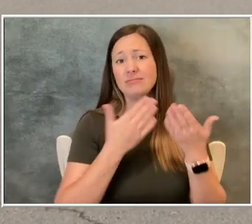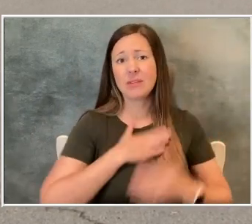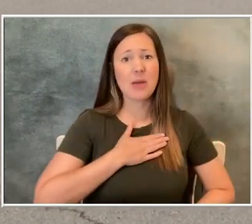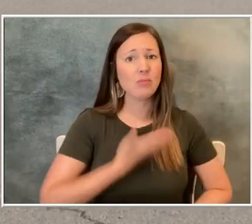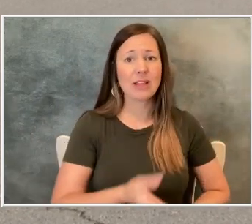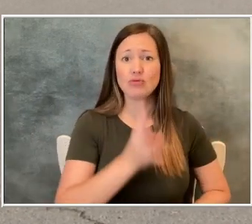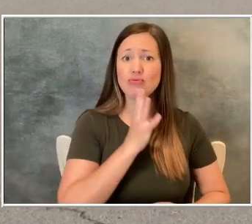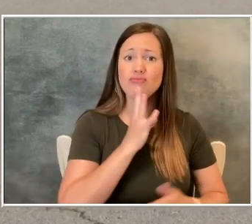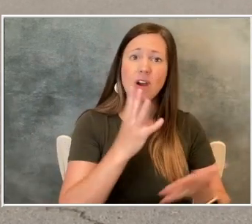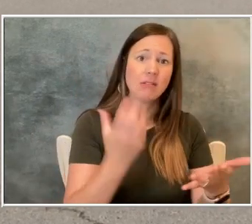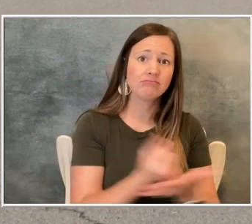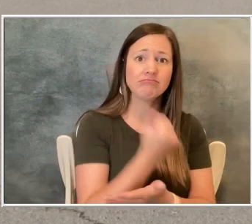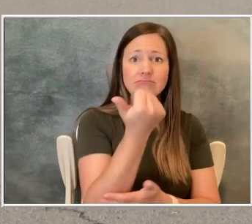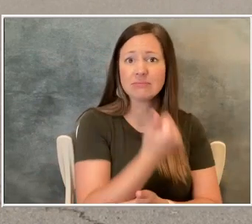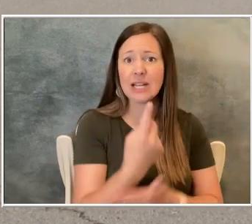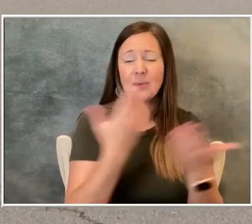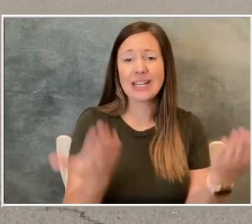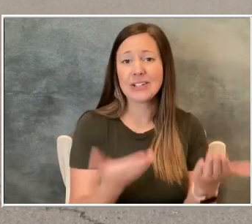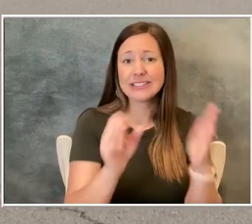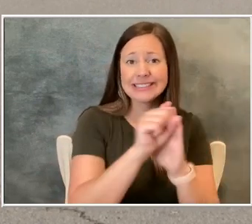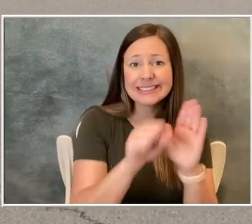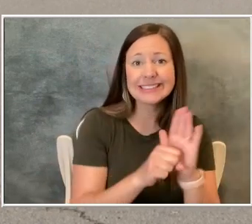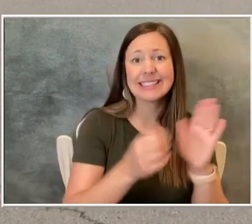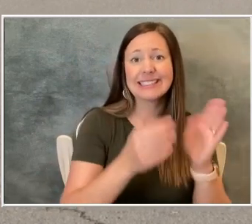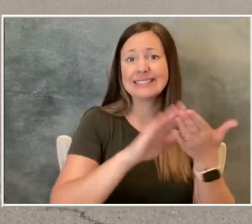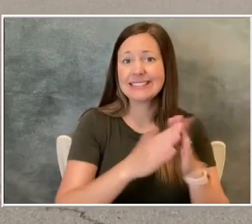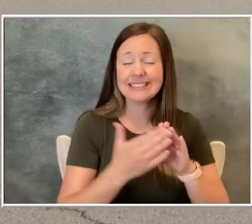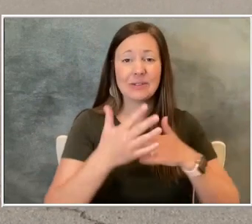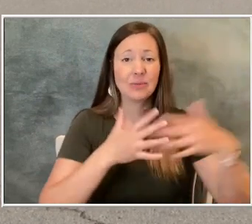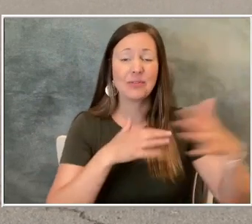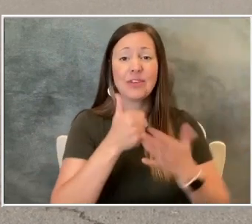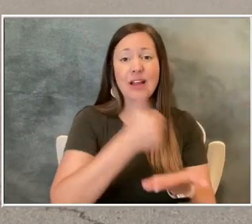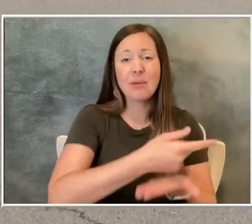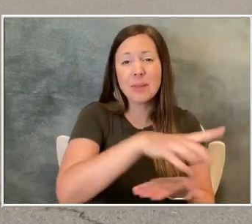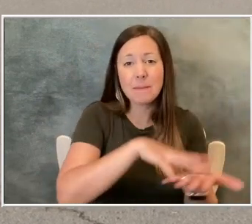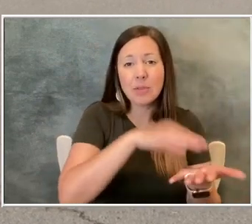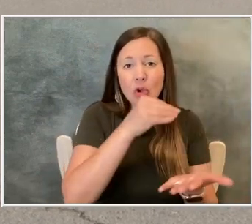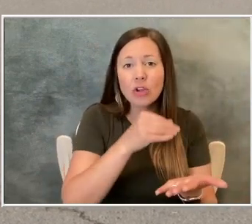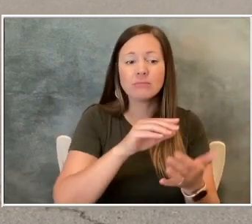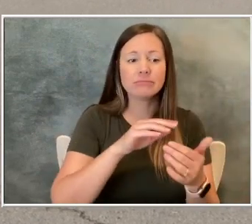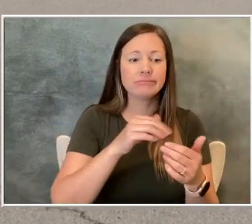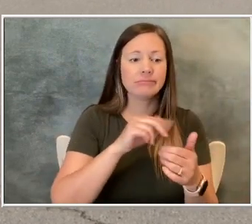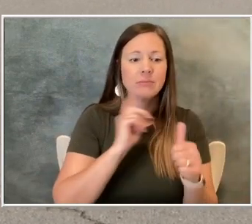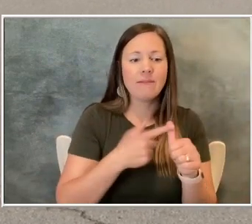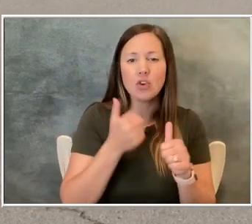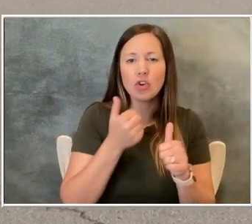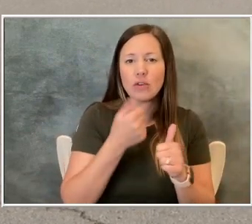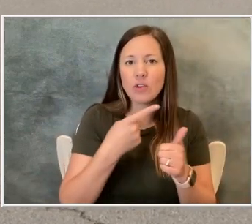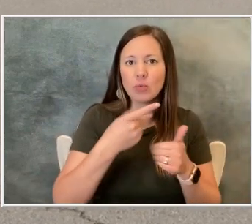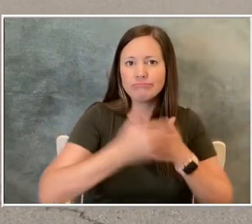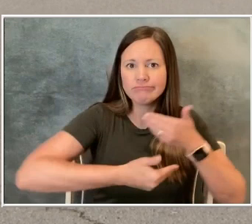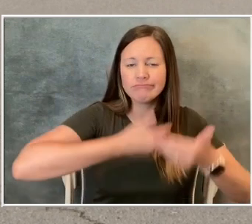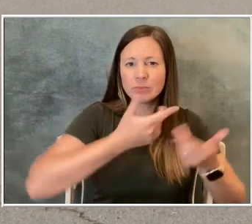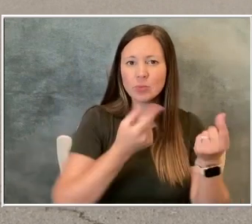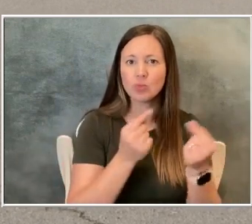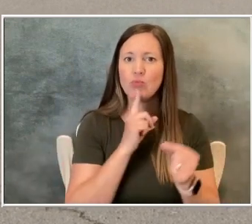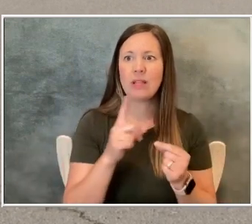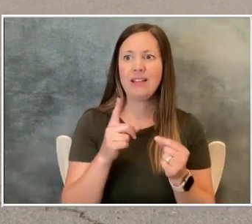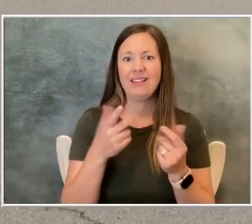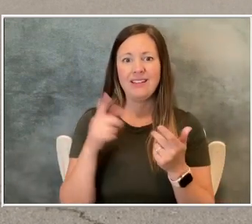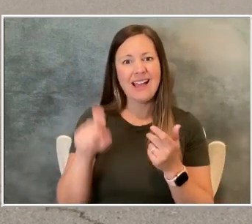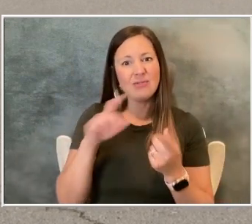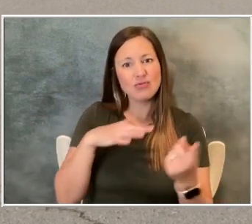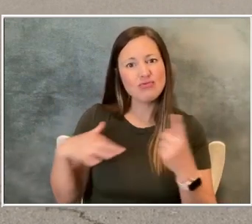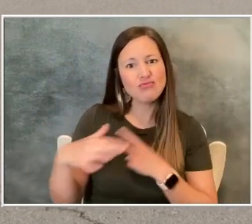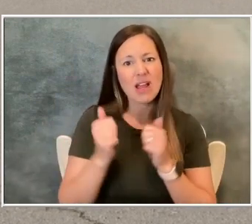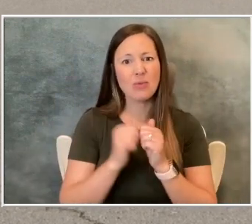anybody in the state and help them, you know, maybe learn the first couple steps and move forward. But it's really about surrounding yourself with people